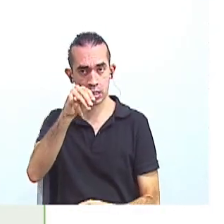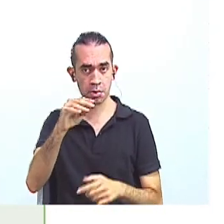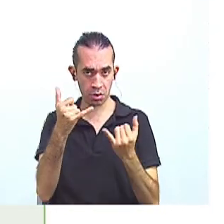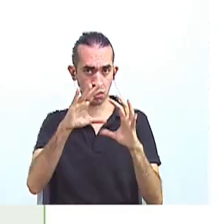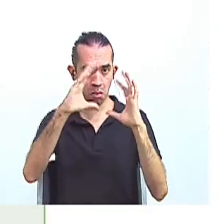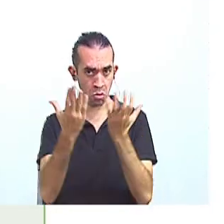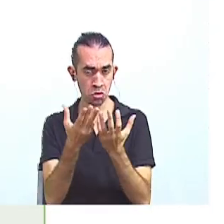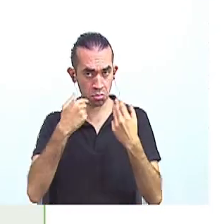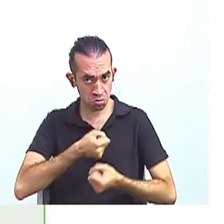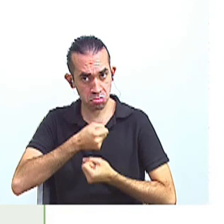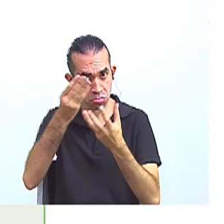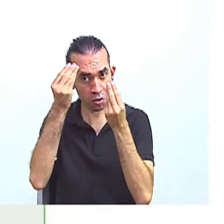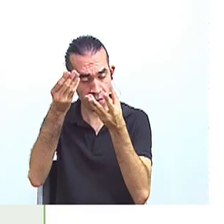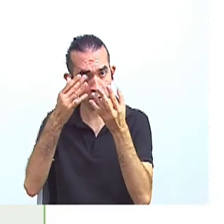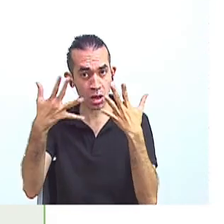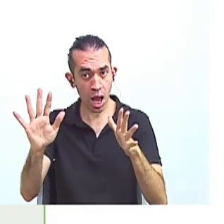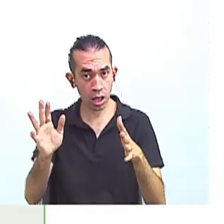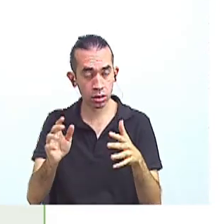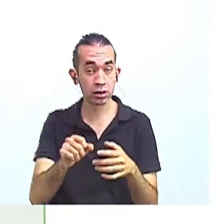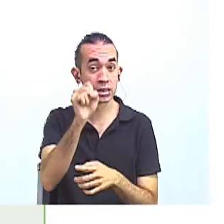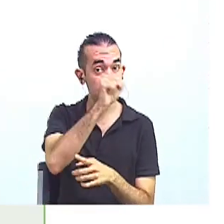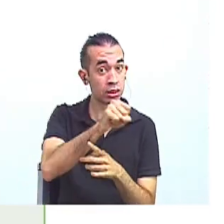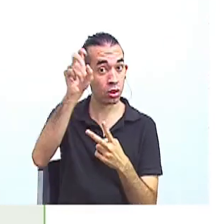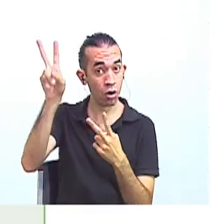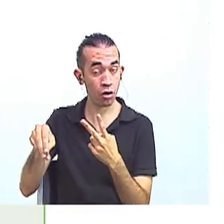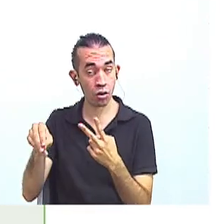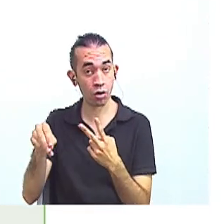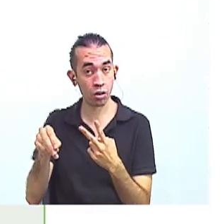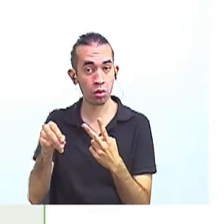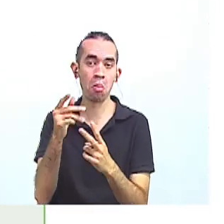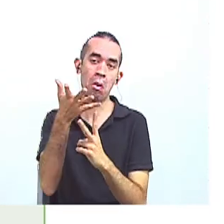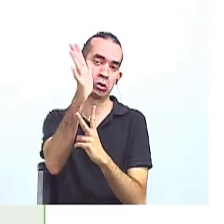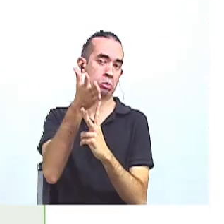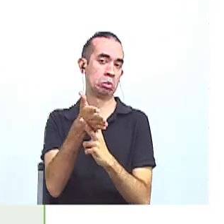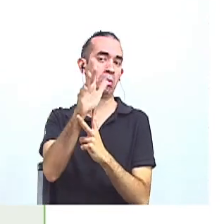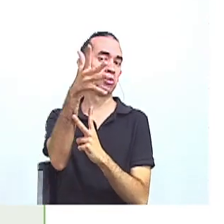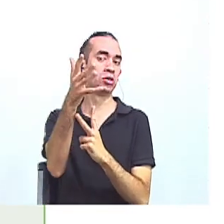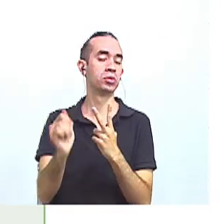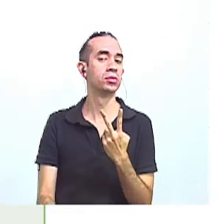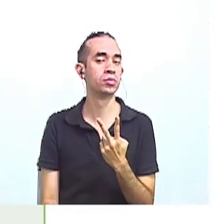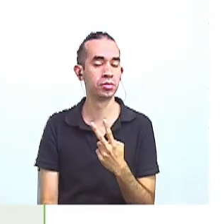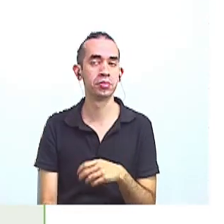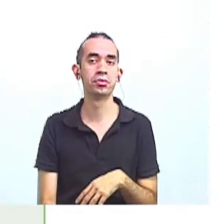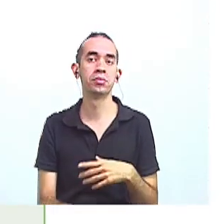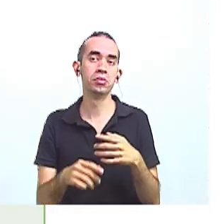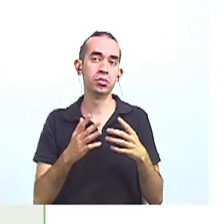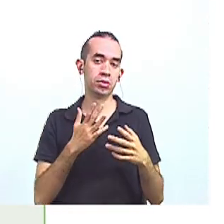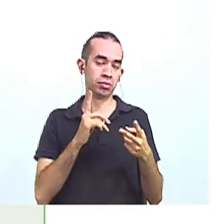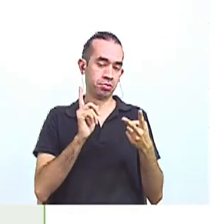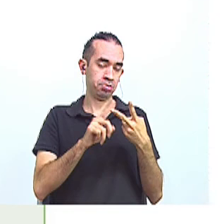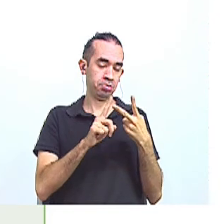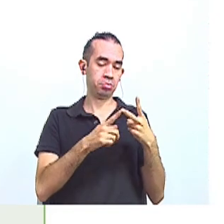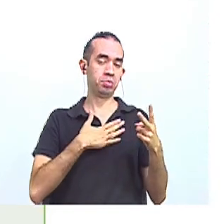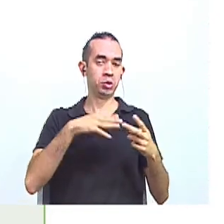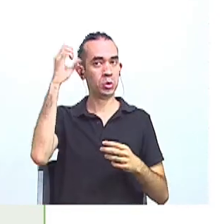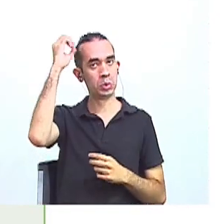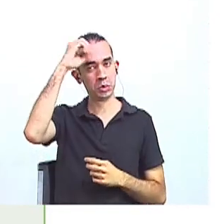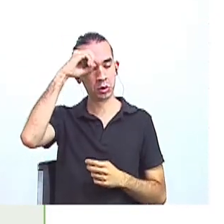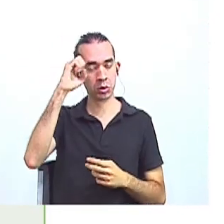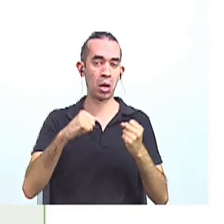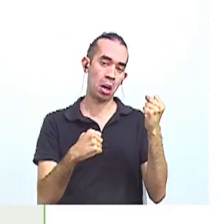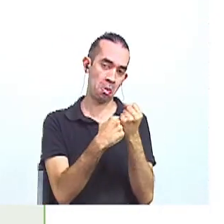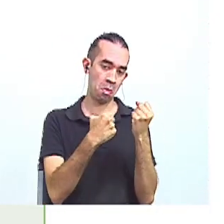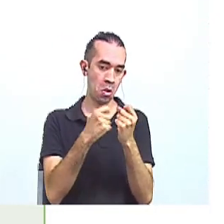today's world. Yes or no? Or in the middle. I stated my opinion about pros